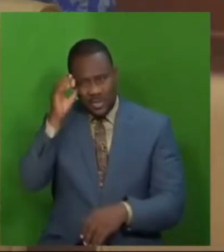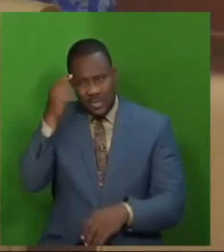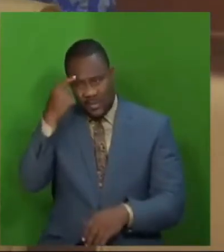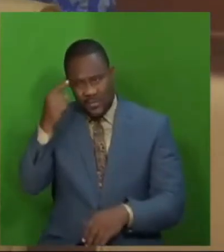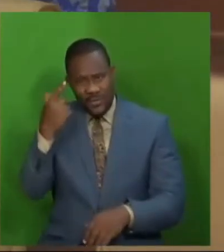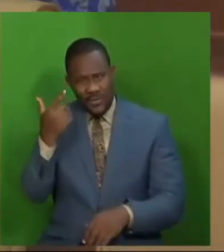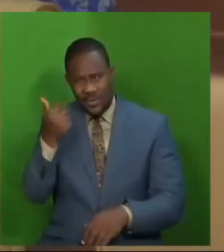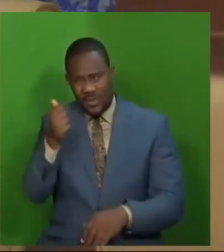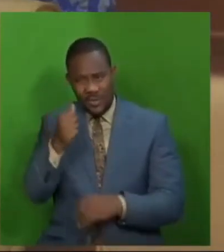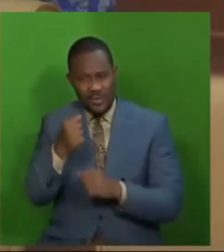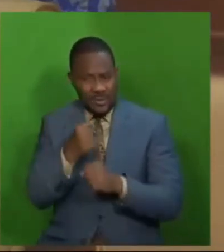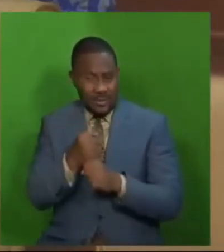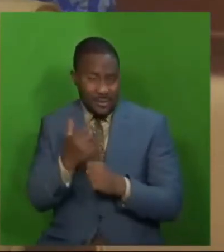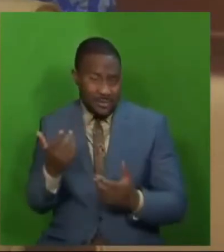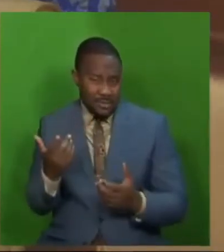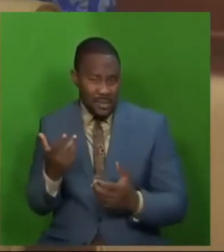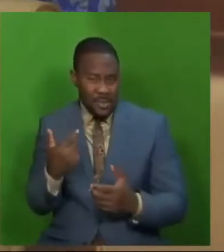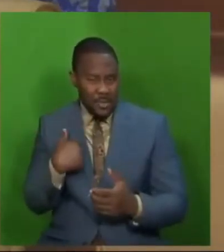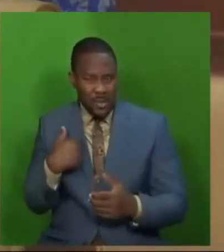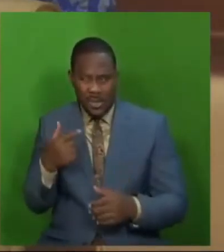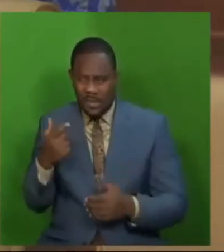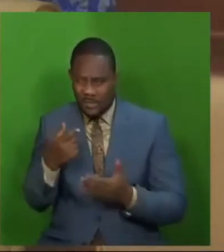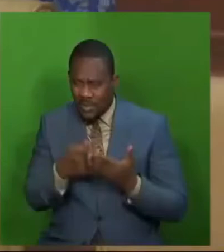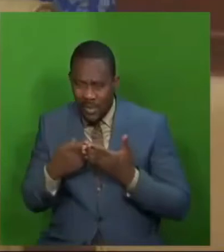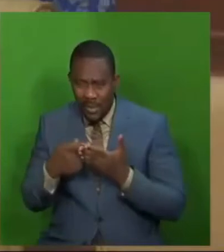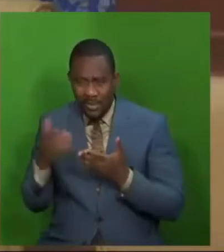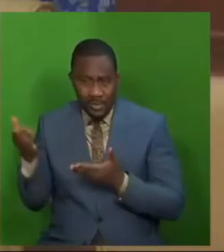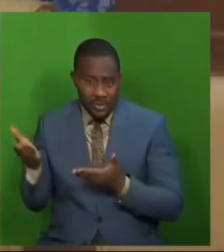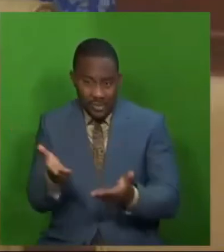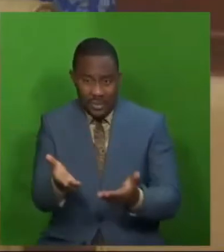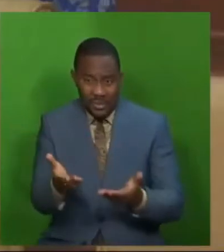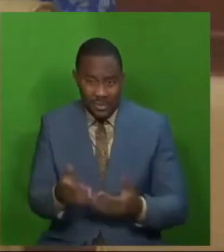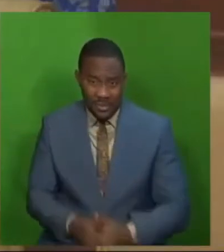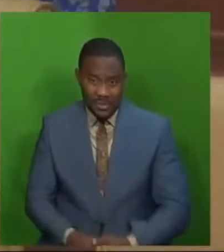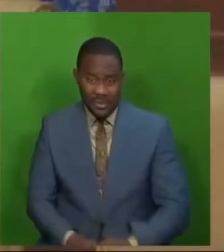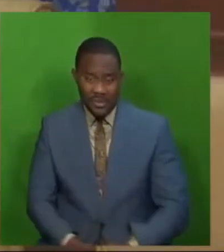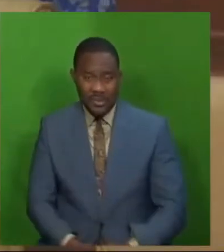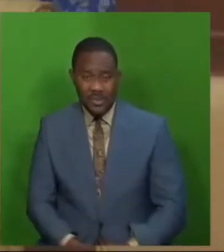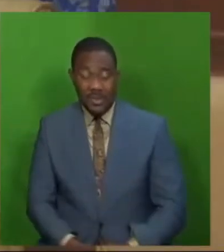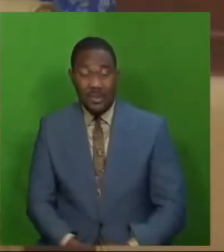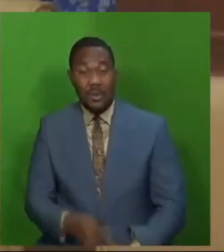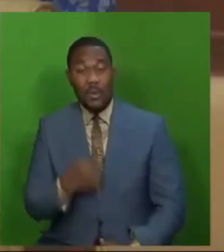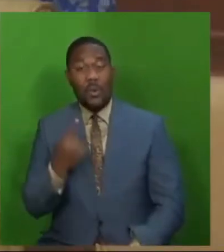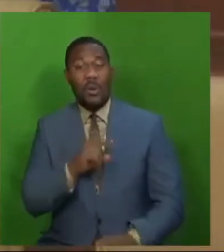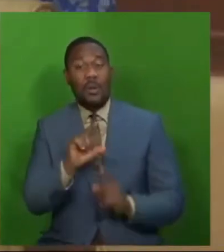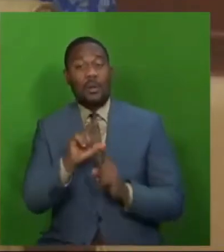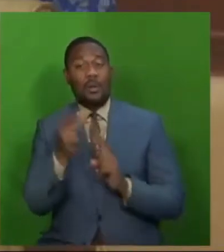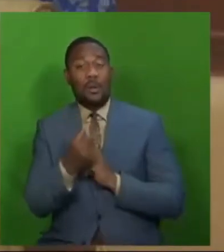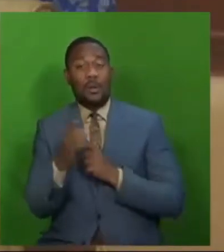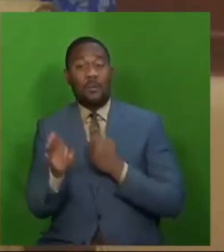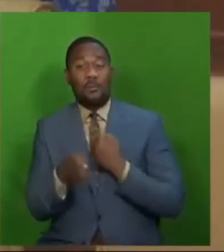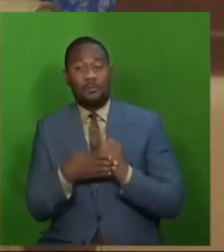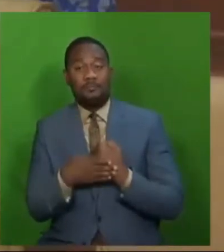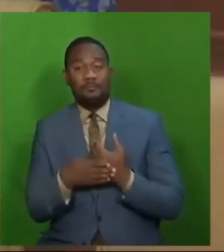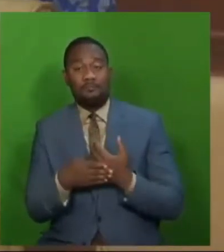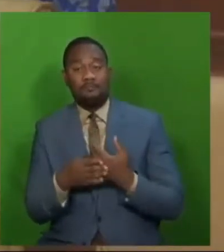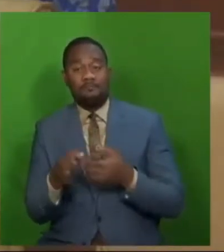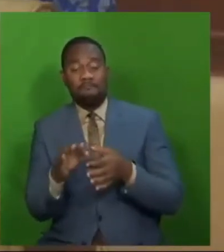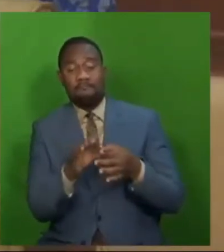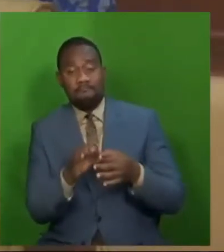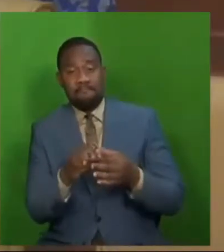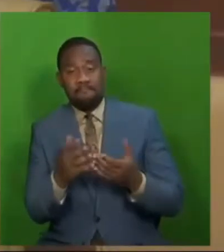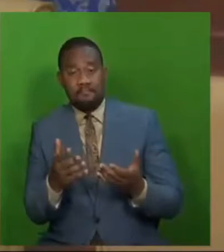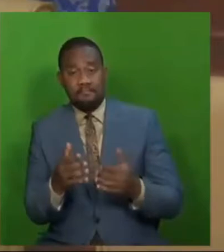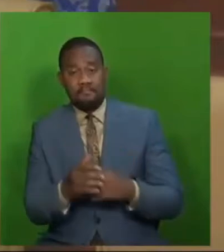brought this to this House. We never did anything like that. It's rather with the local banks that we have securitized the flows of debt